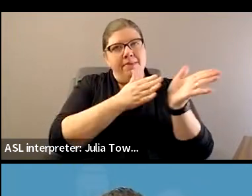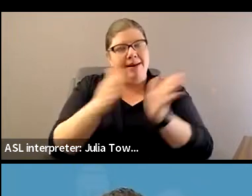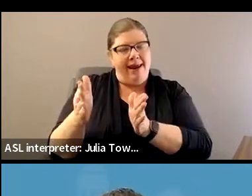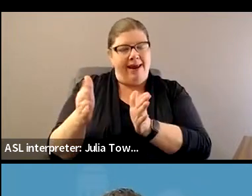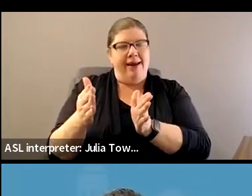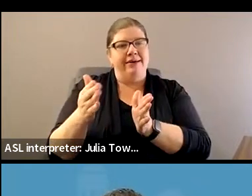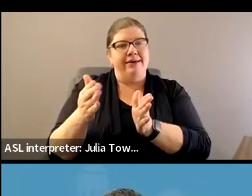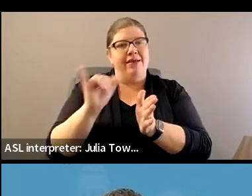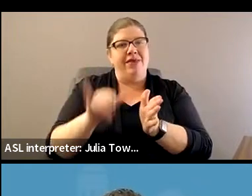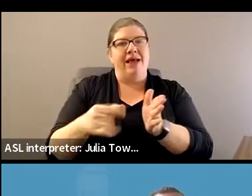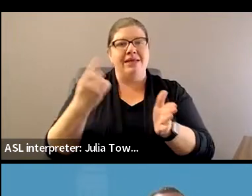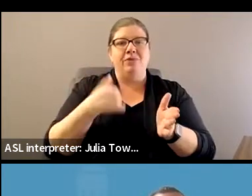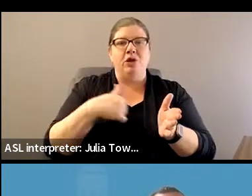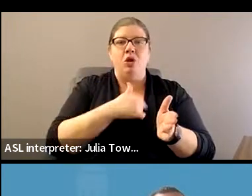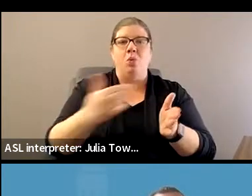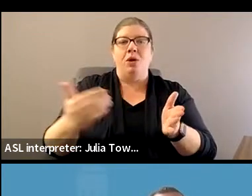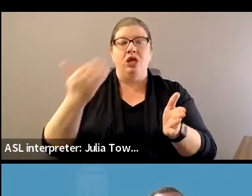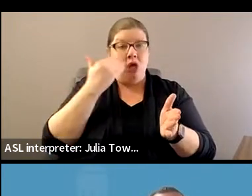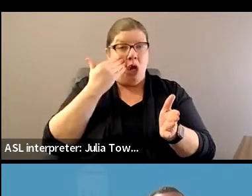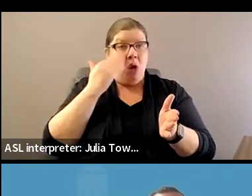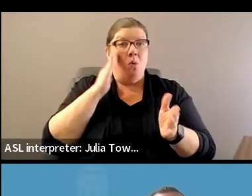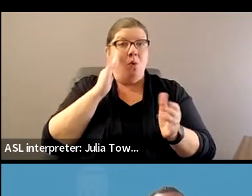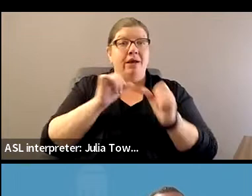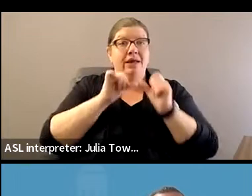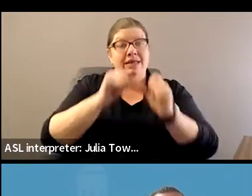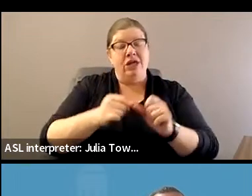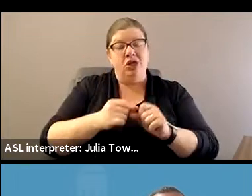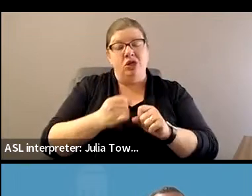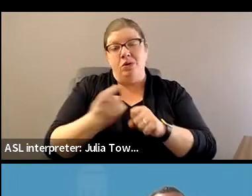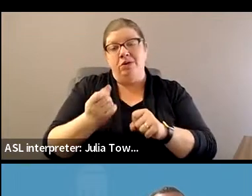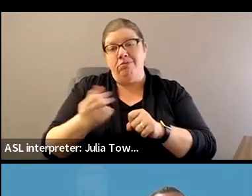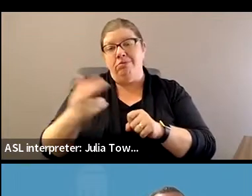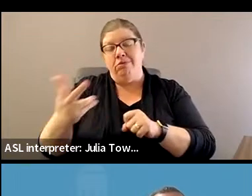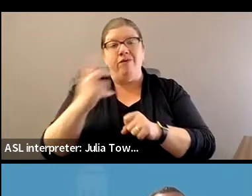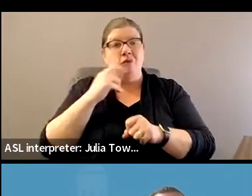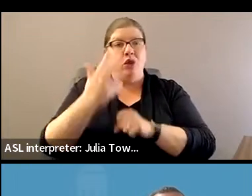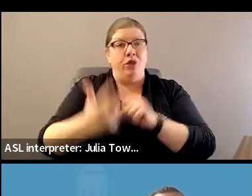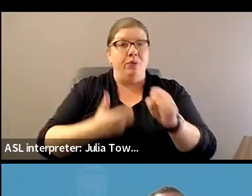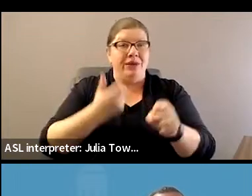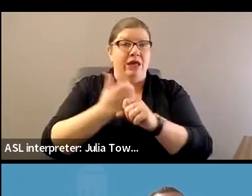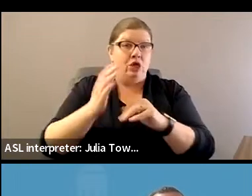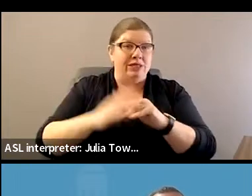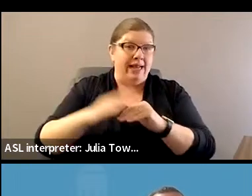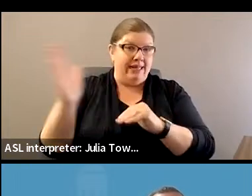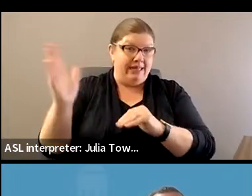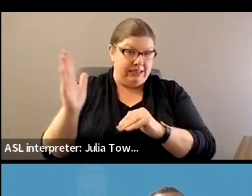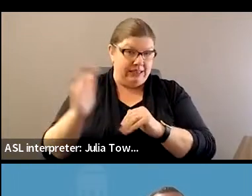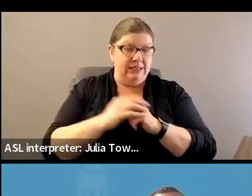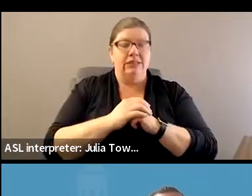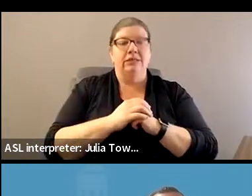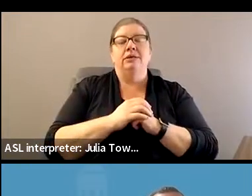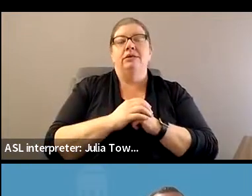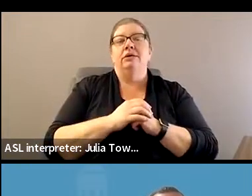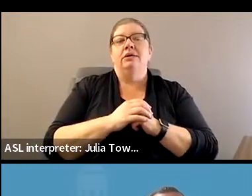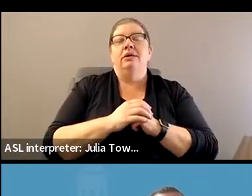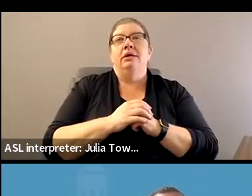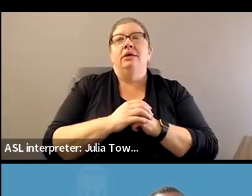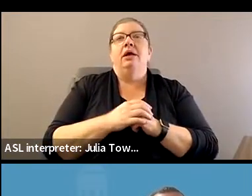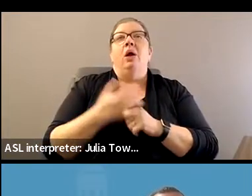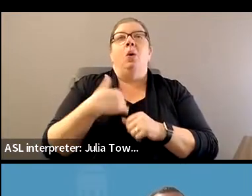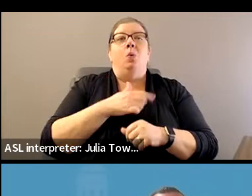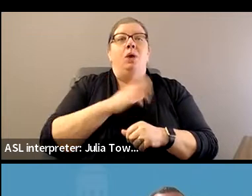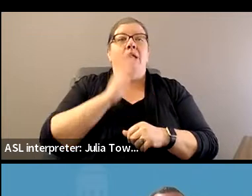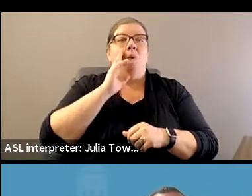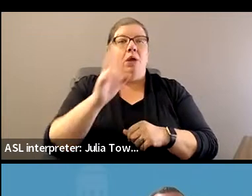that we know it's going to continue year after year for the next 3 years at least. And we will be